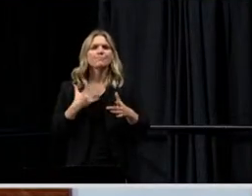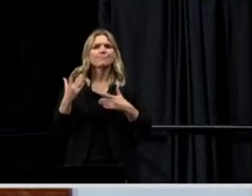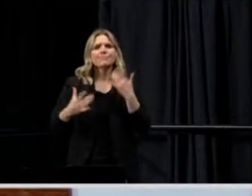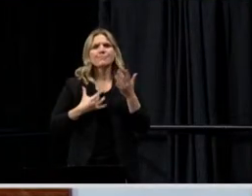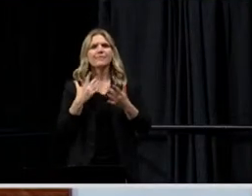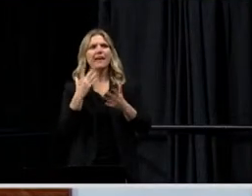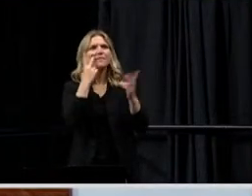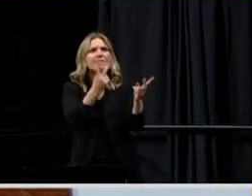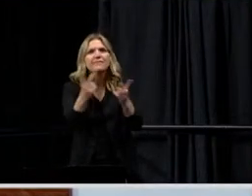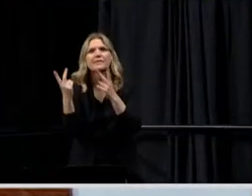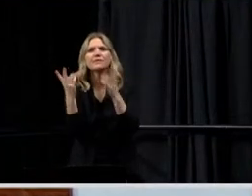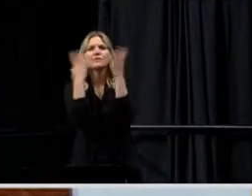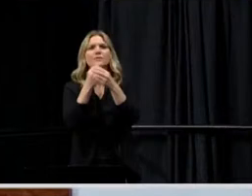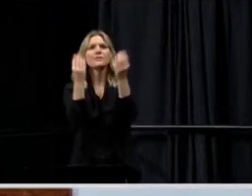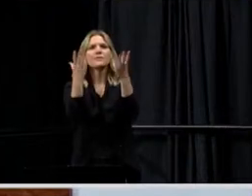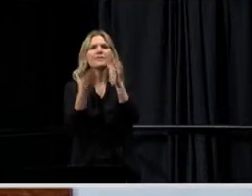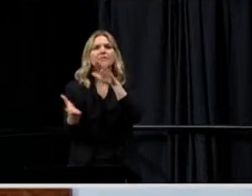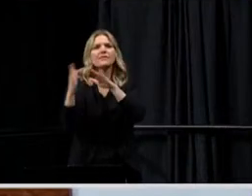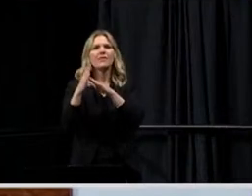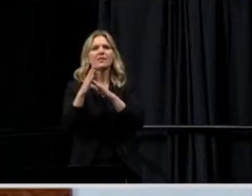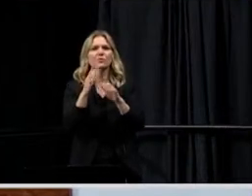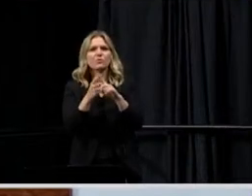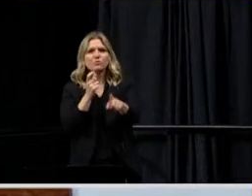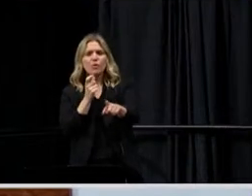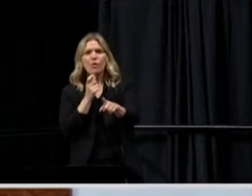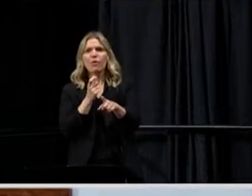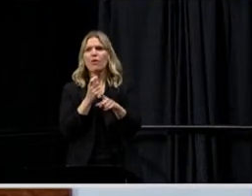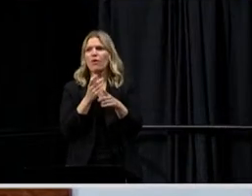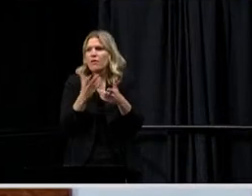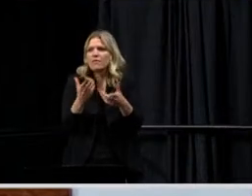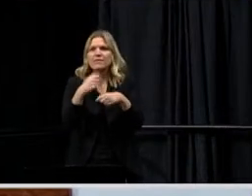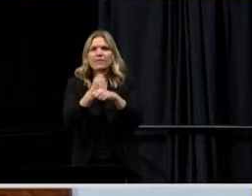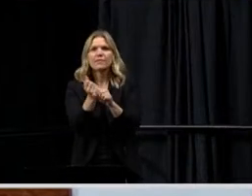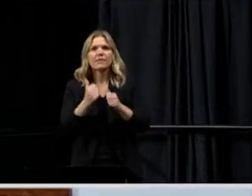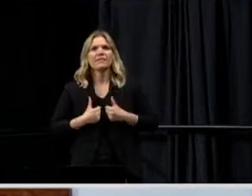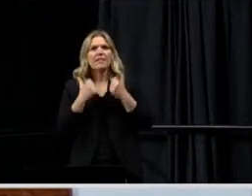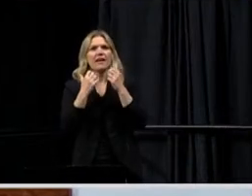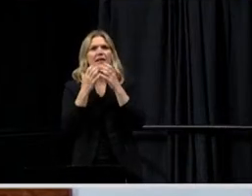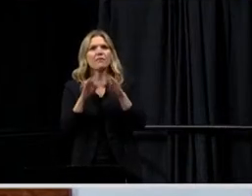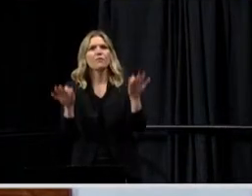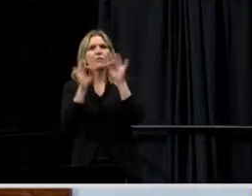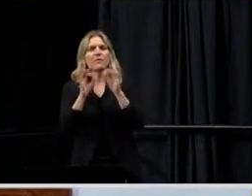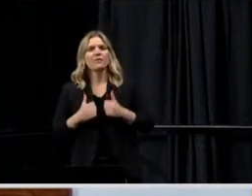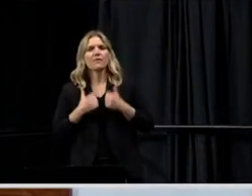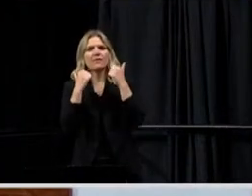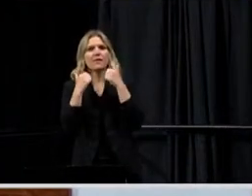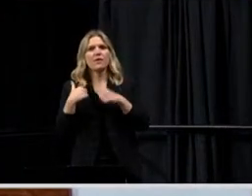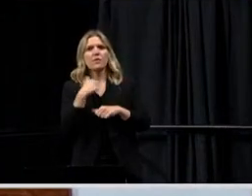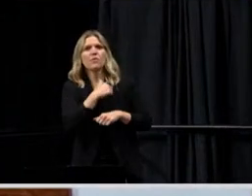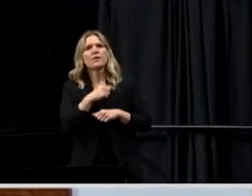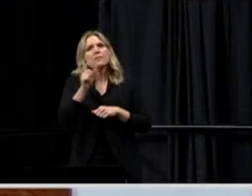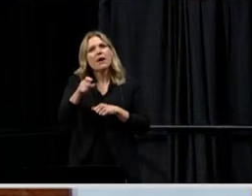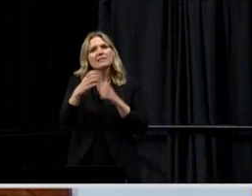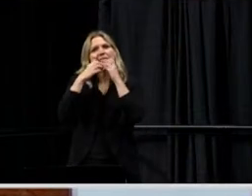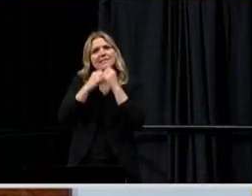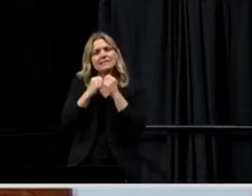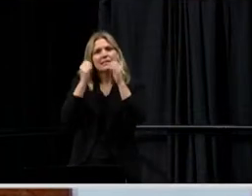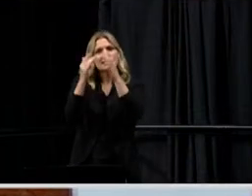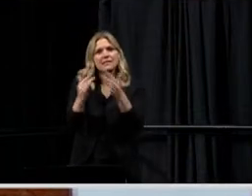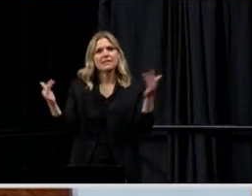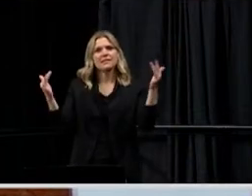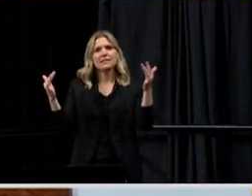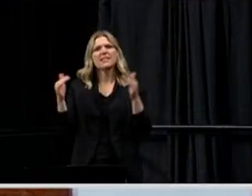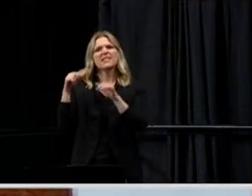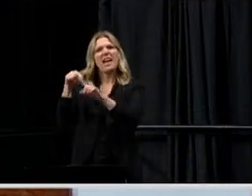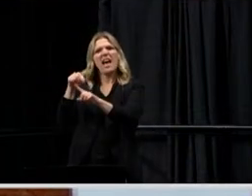visual beauty, the greatest source of so much that makes life worth living. We must care for the range of biodiversity," Attenborough told